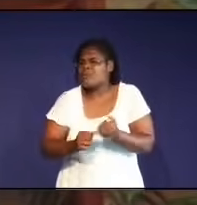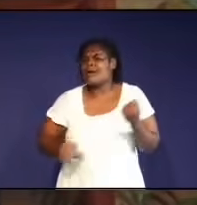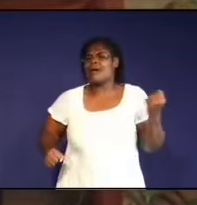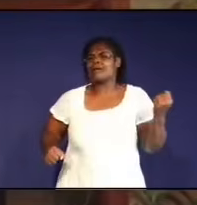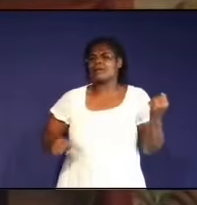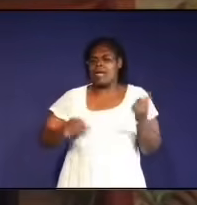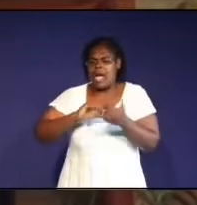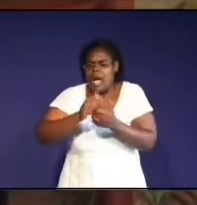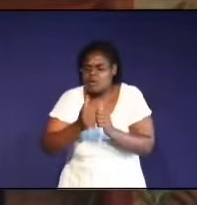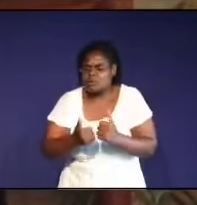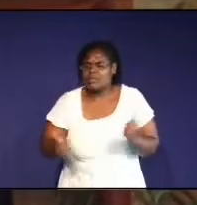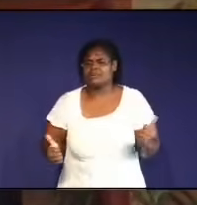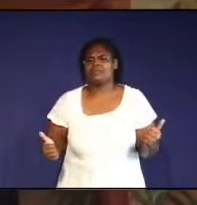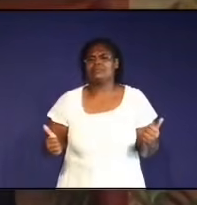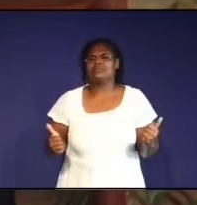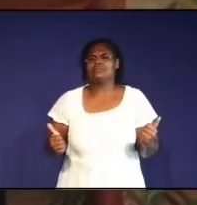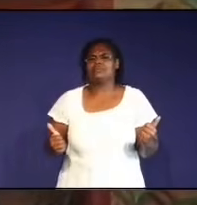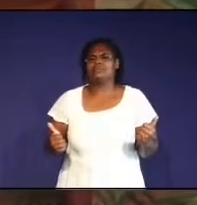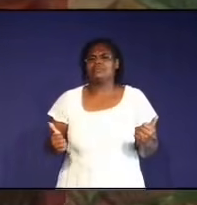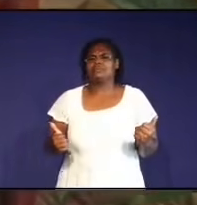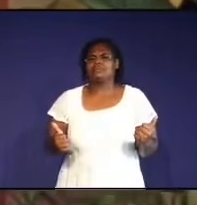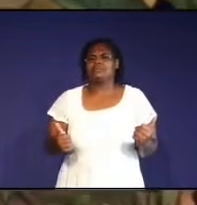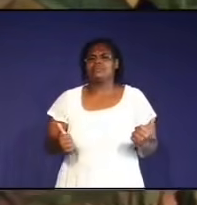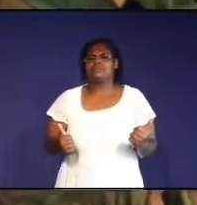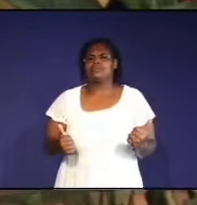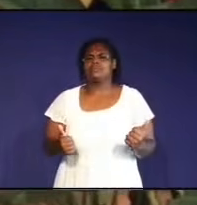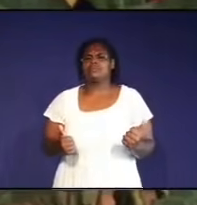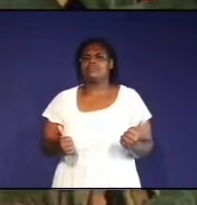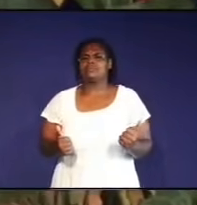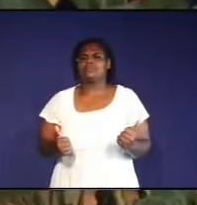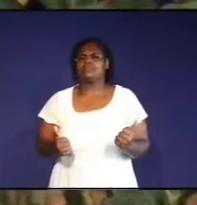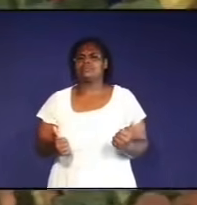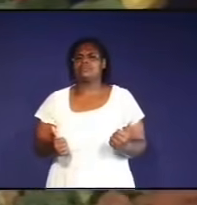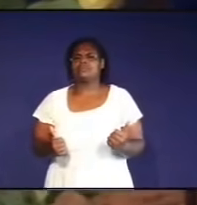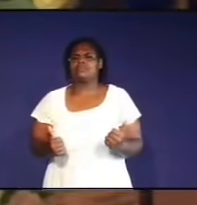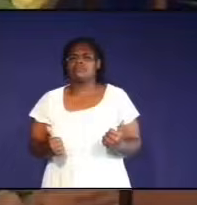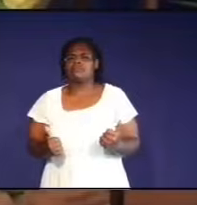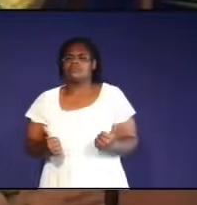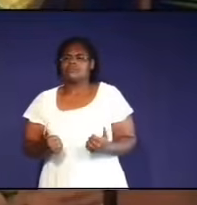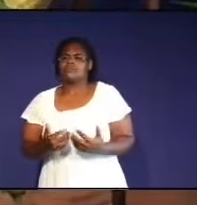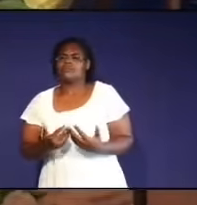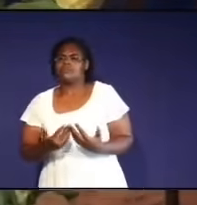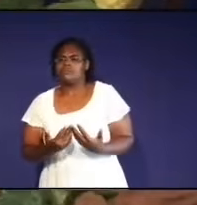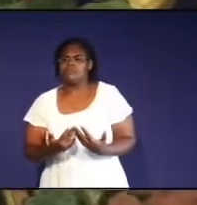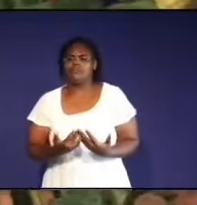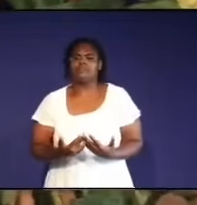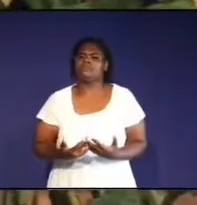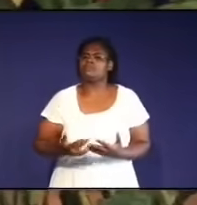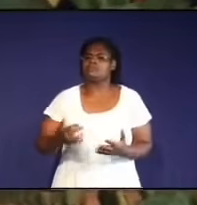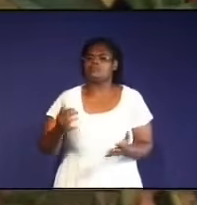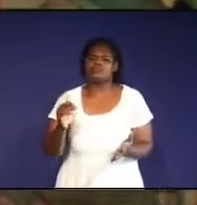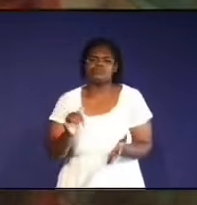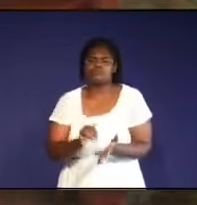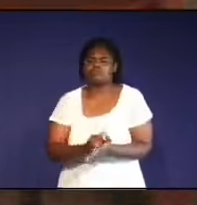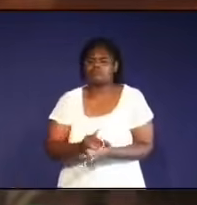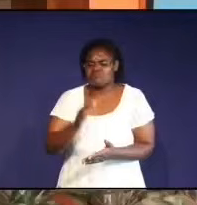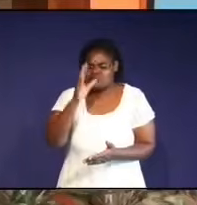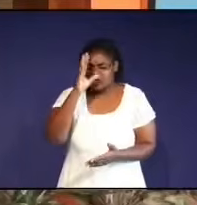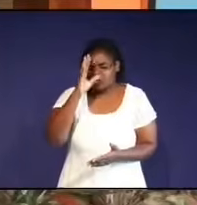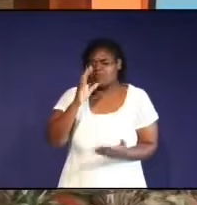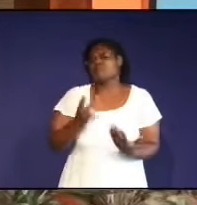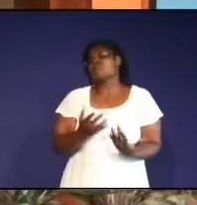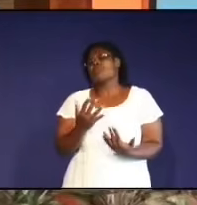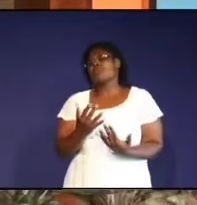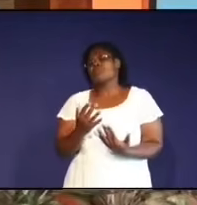How long has it ever seemed to you that God is